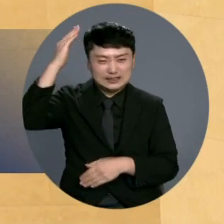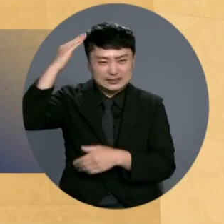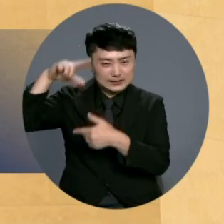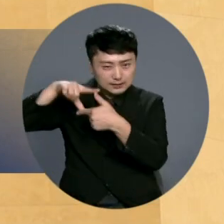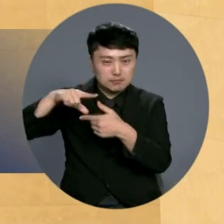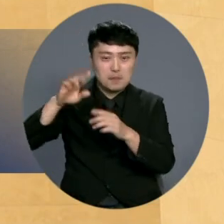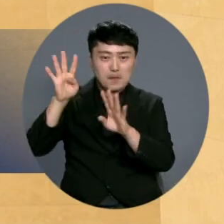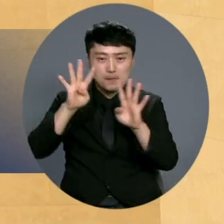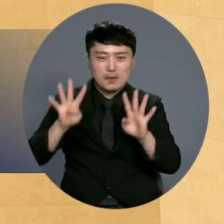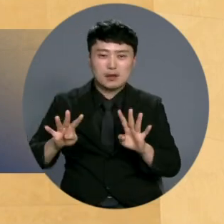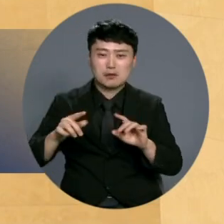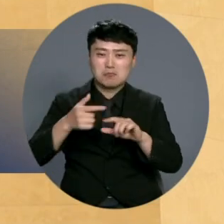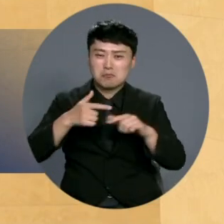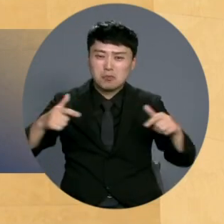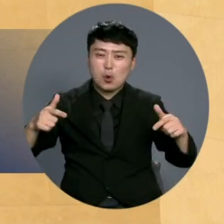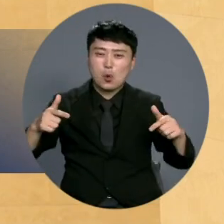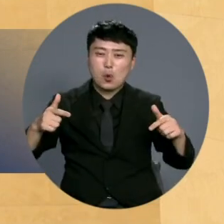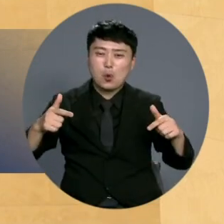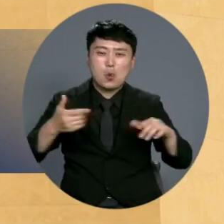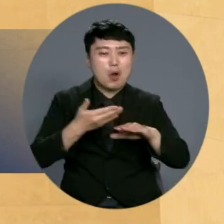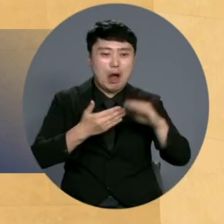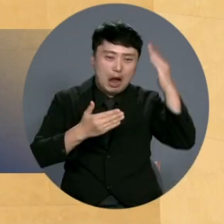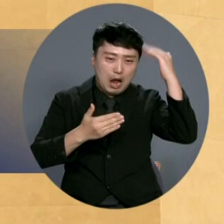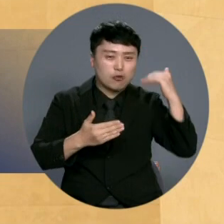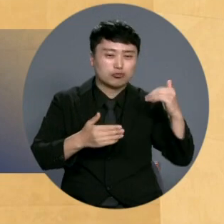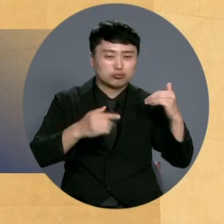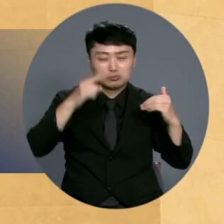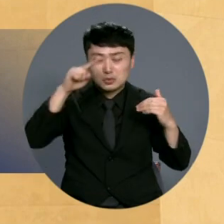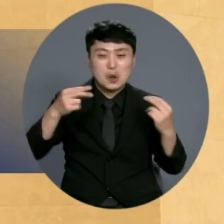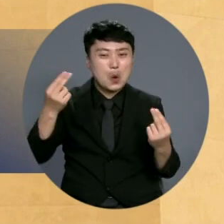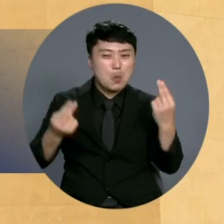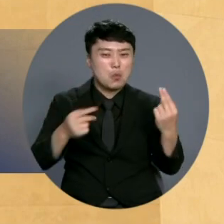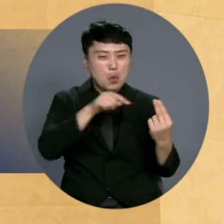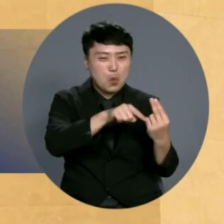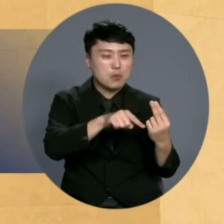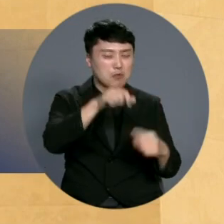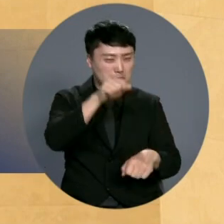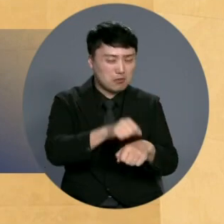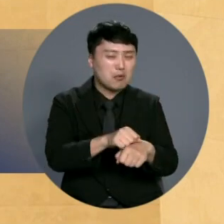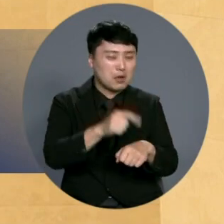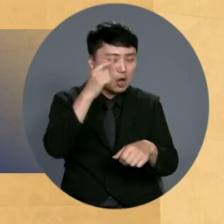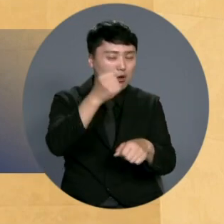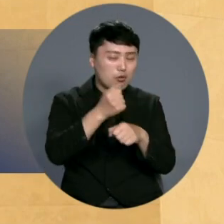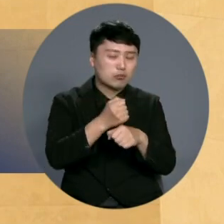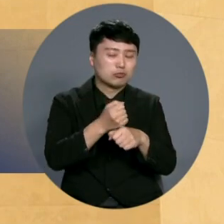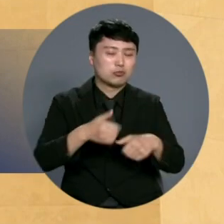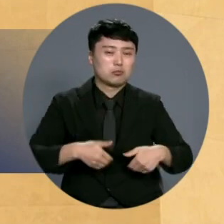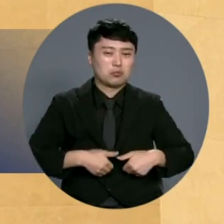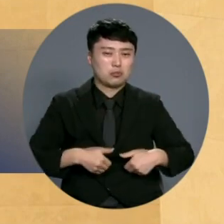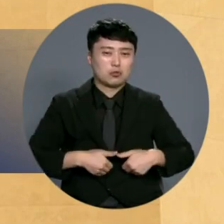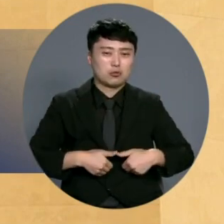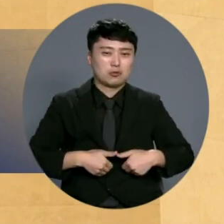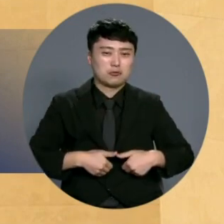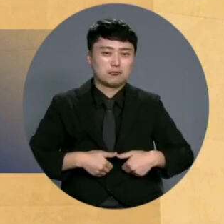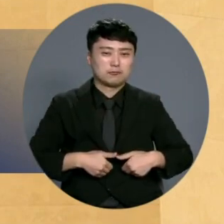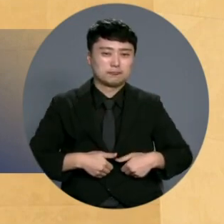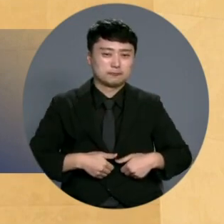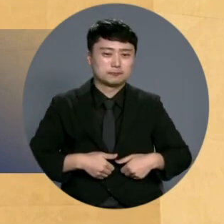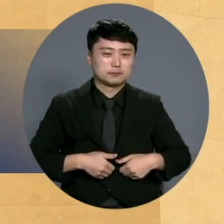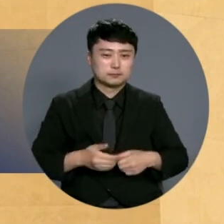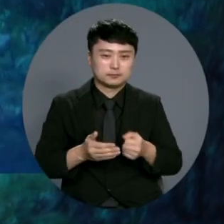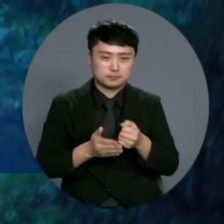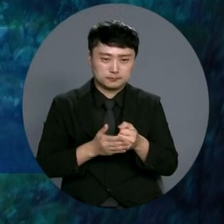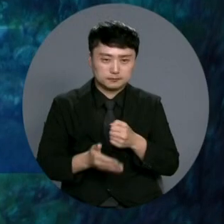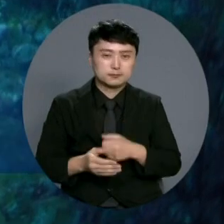to the Western world, where seaweed are not used culturally. So to be able to push forward the role of seaweed in climate